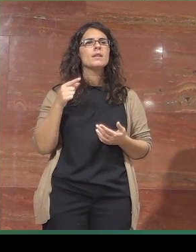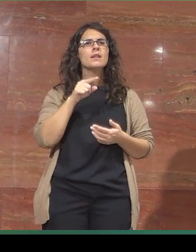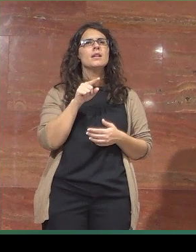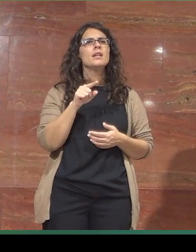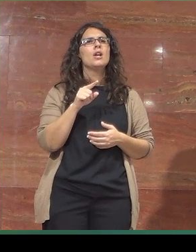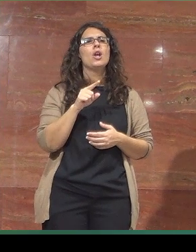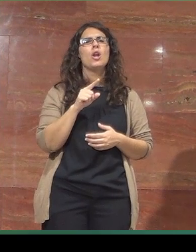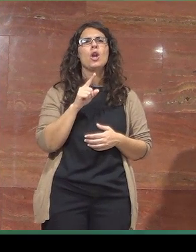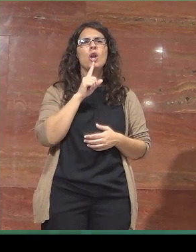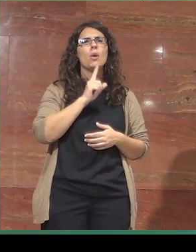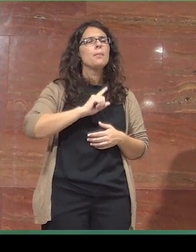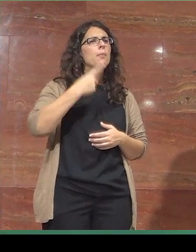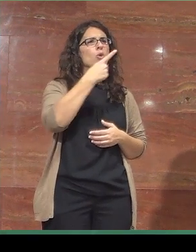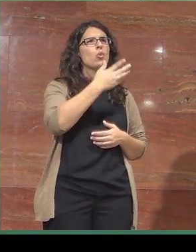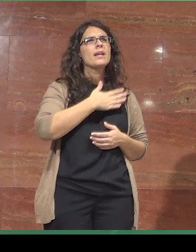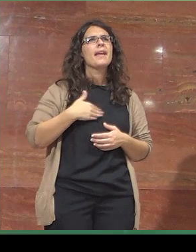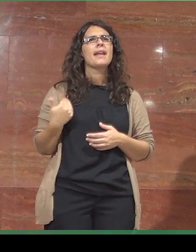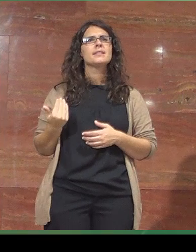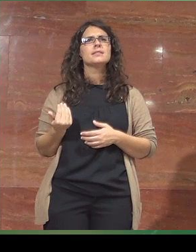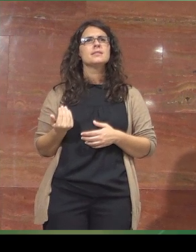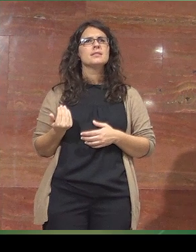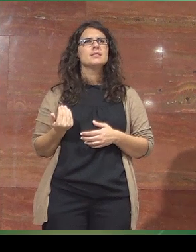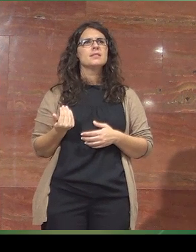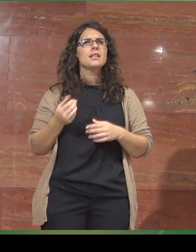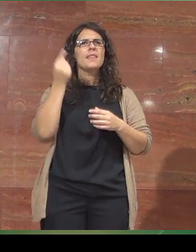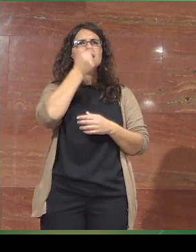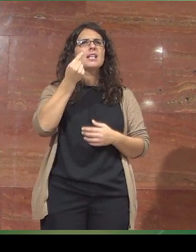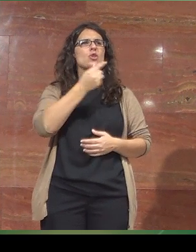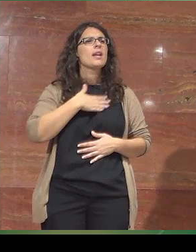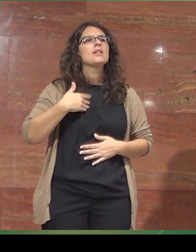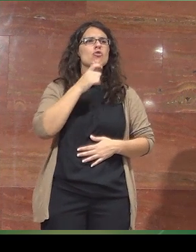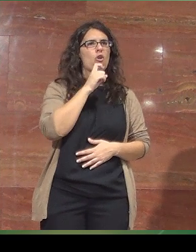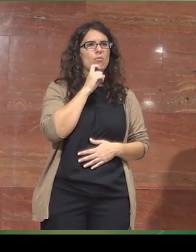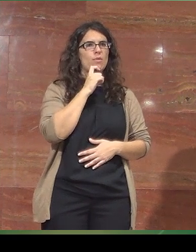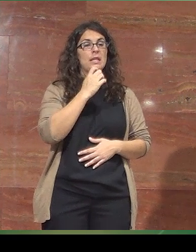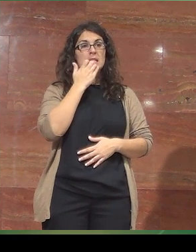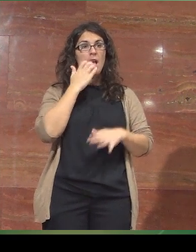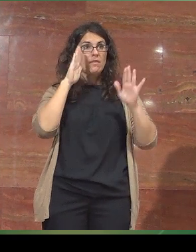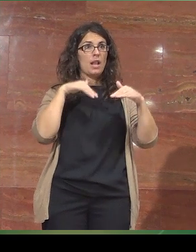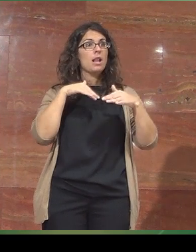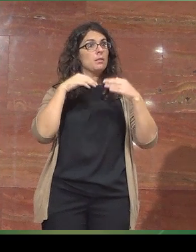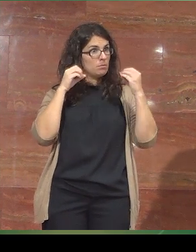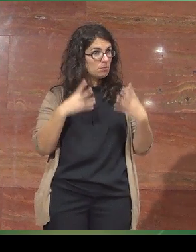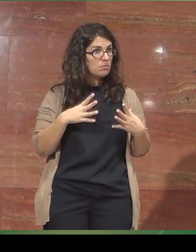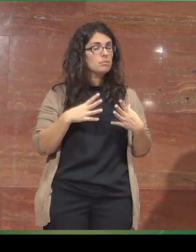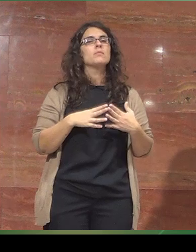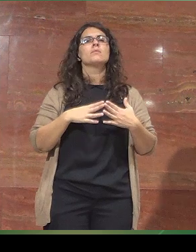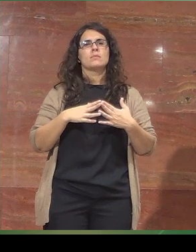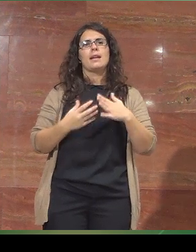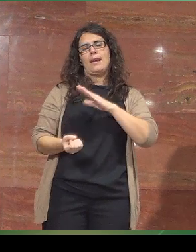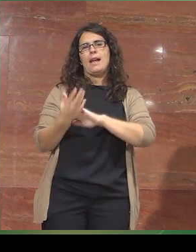it to be laid out. And if you follow that logic, you will come up with a system that is easier and simpler for everyone to